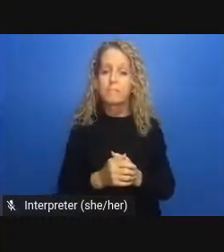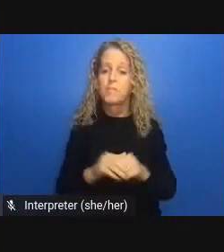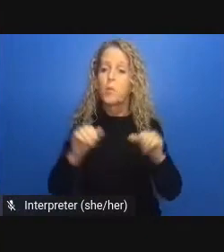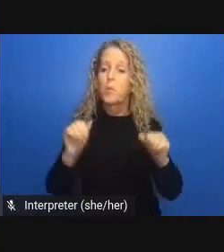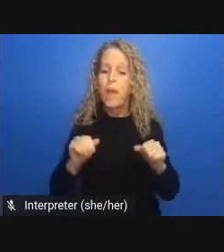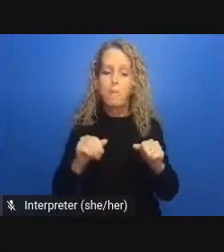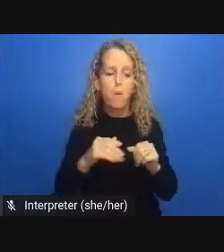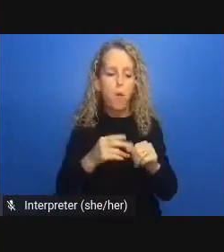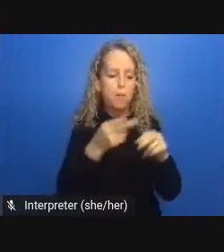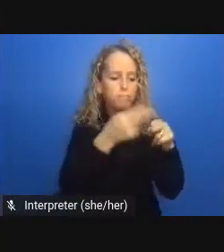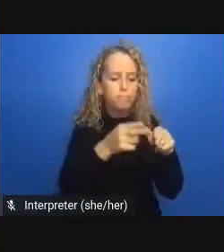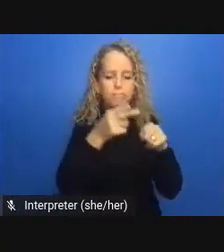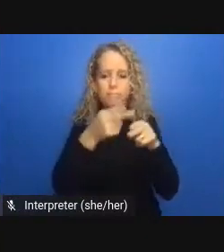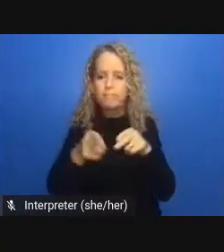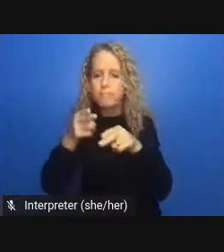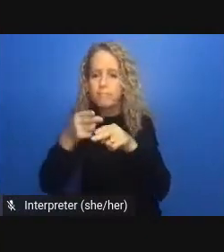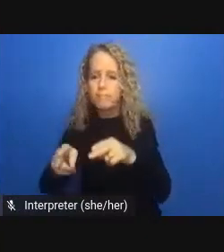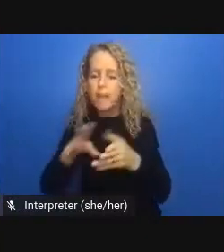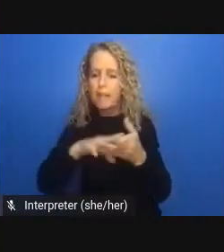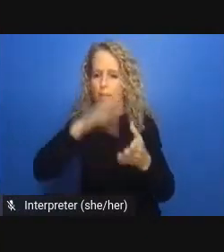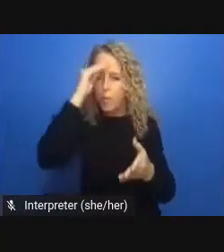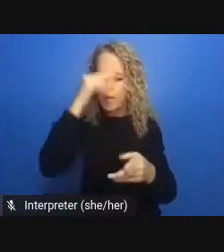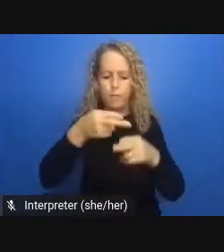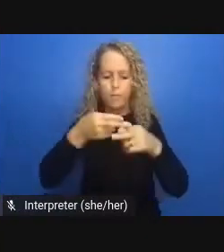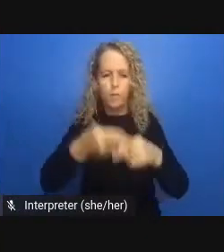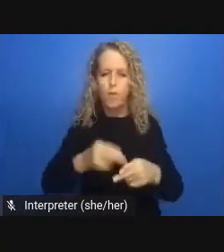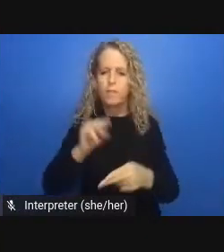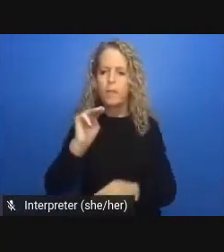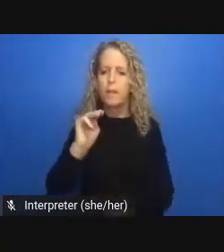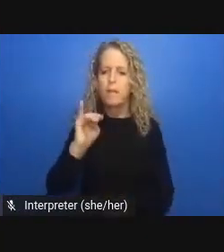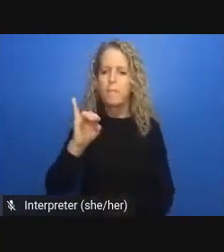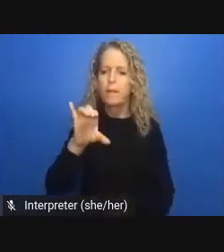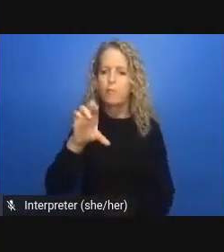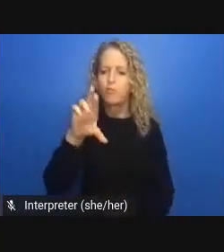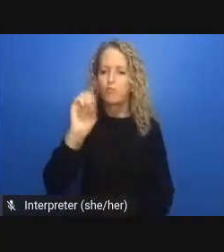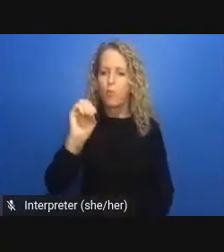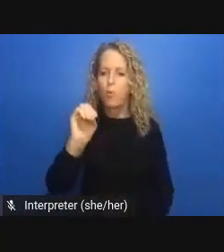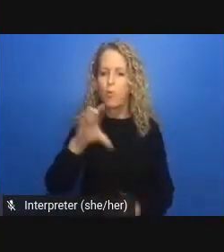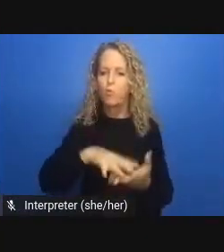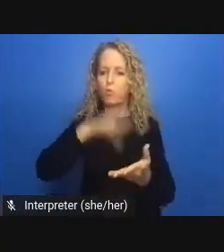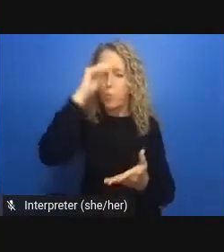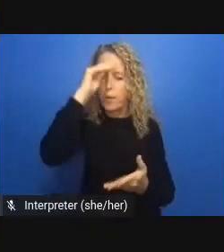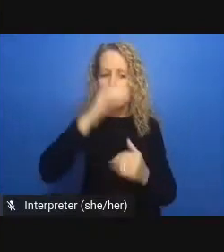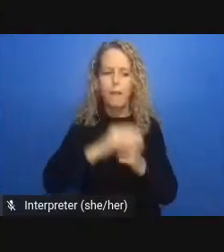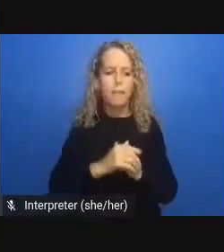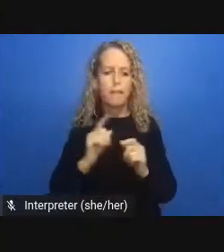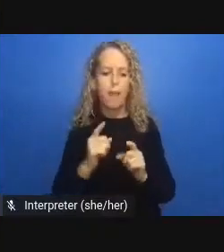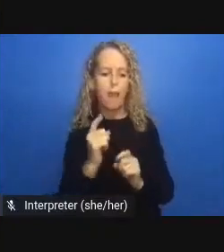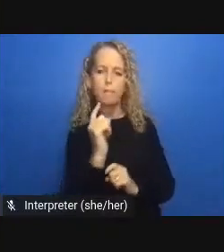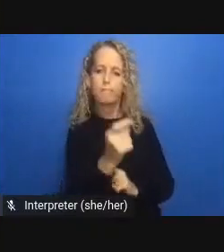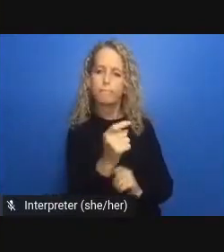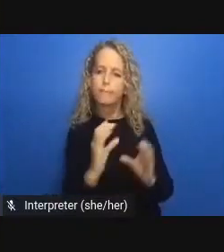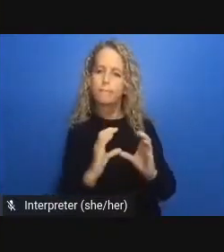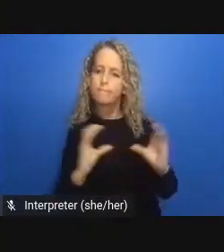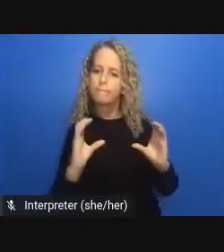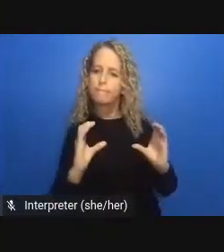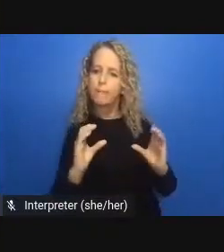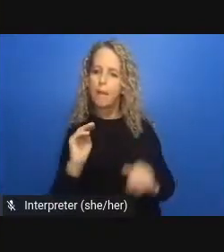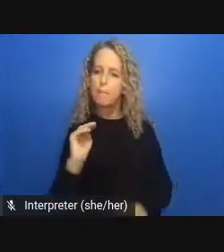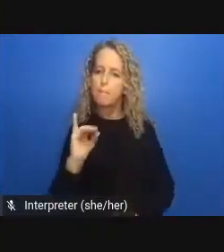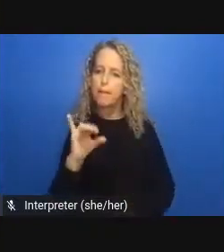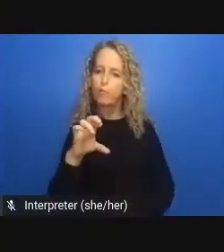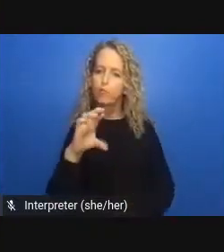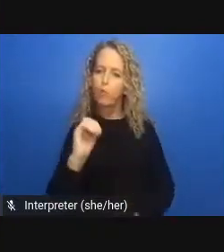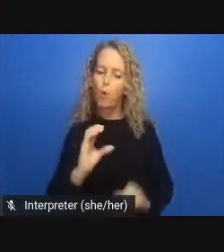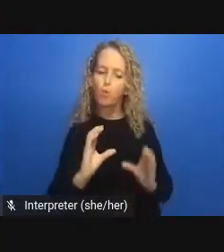micro learning, and then we can reward that learning with different types of micro credentials. And so this micro learning and micro